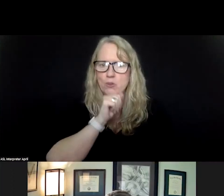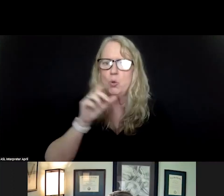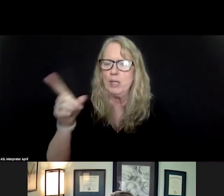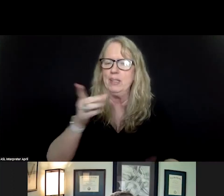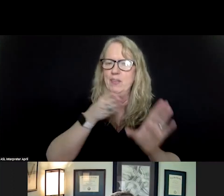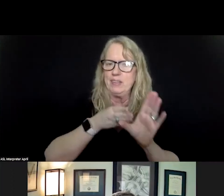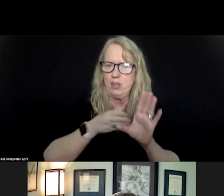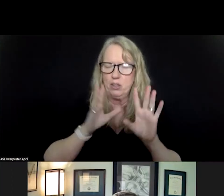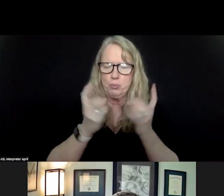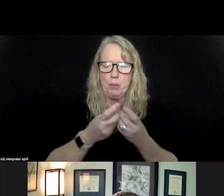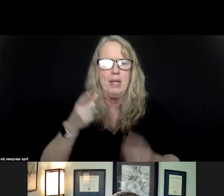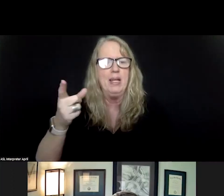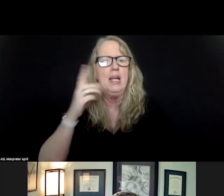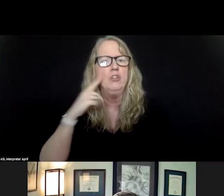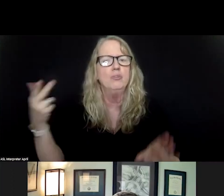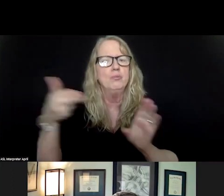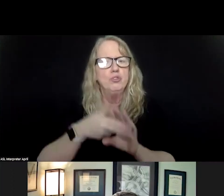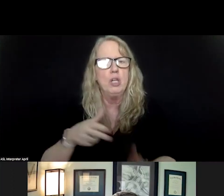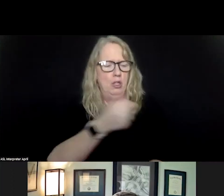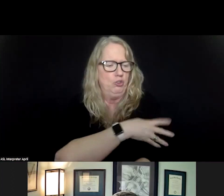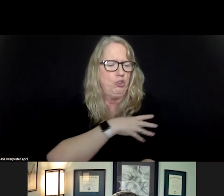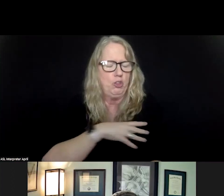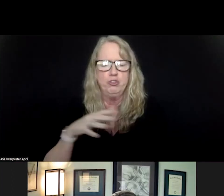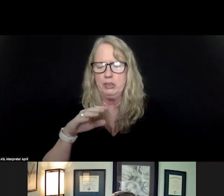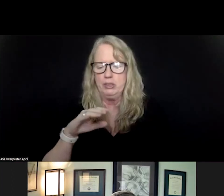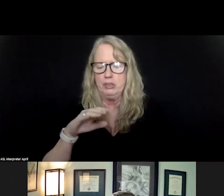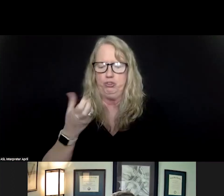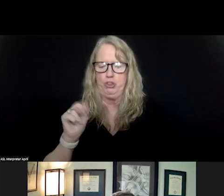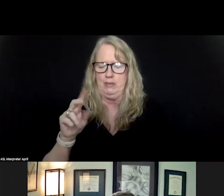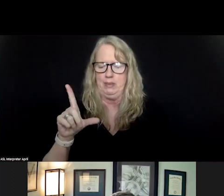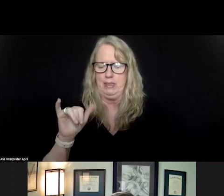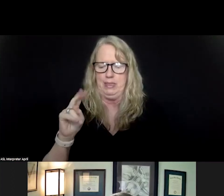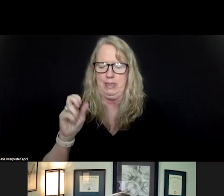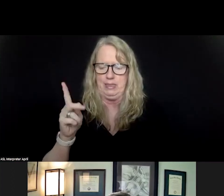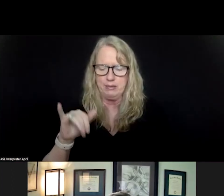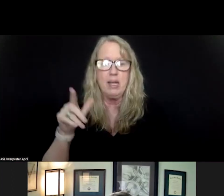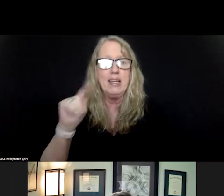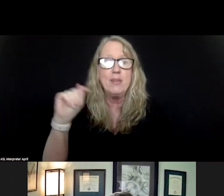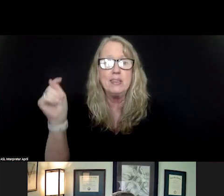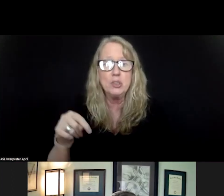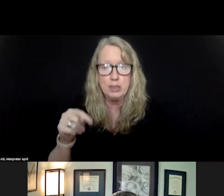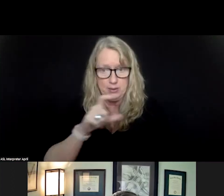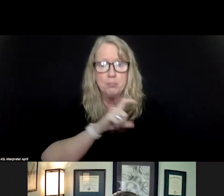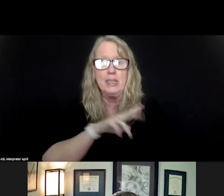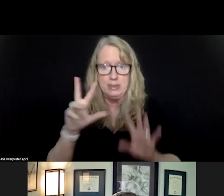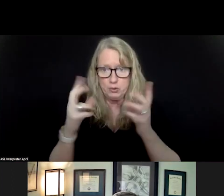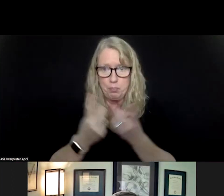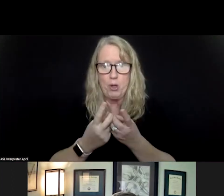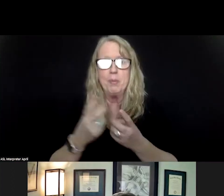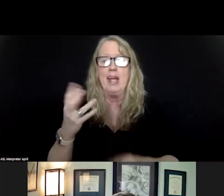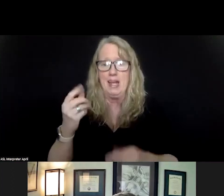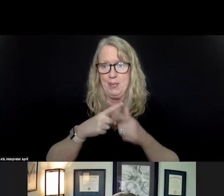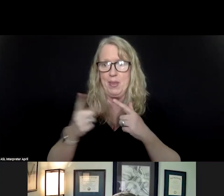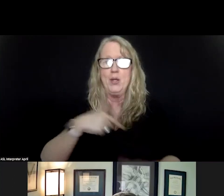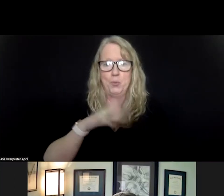in this presentation by Sergeant Jason Winsky, who's at the Tucson Police Department. And then we'll do